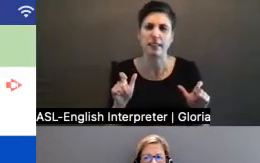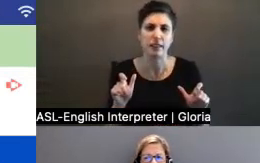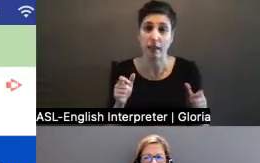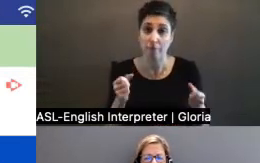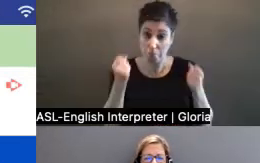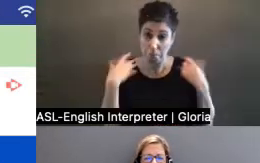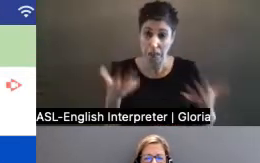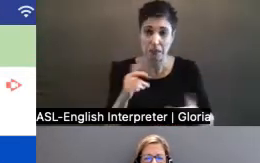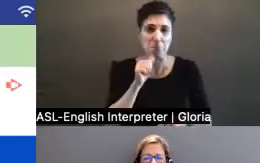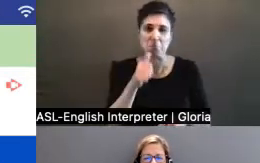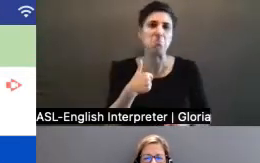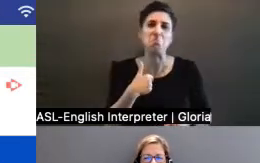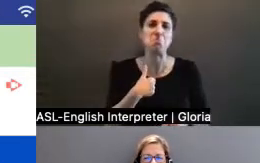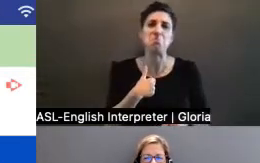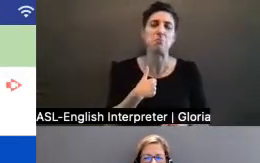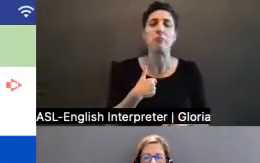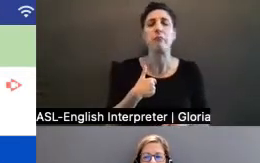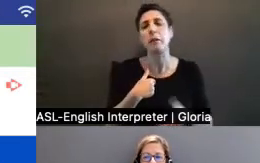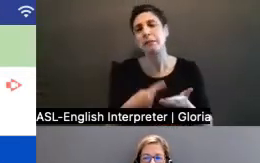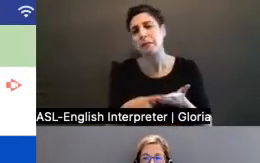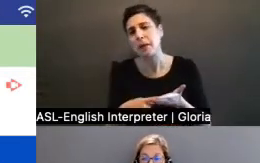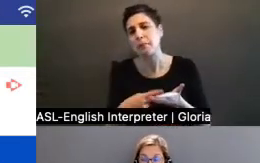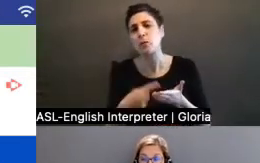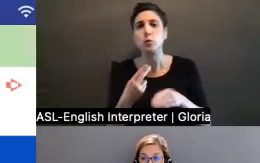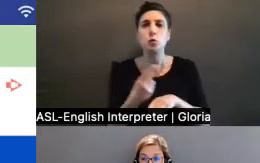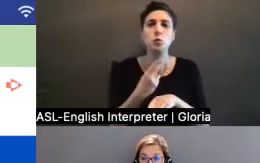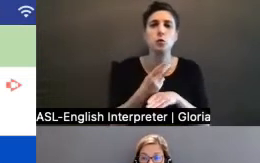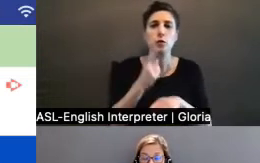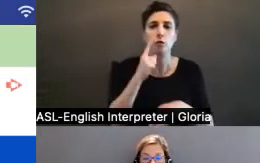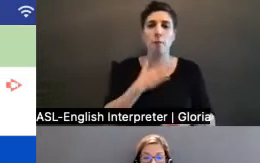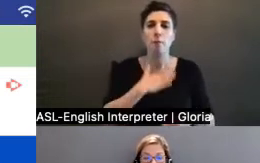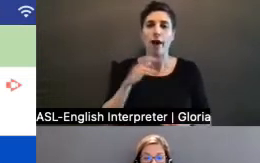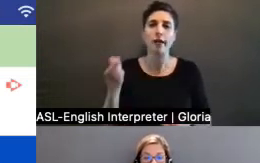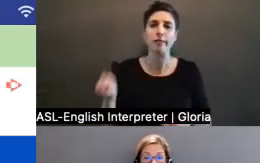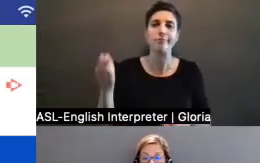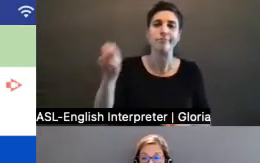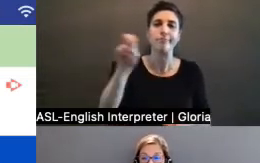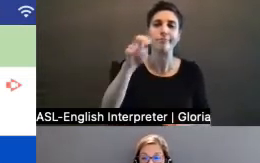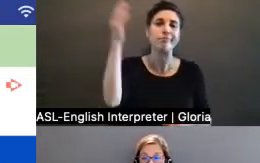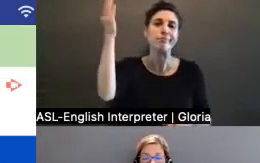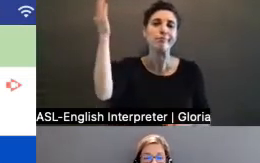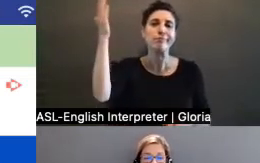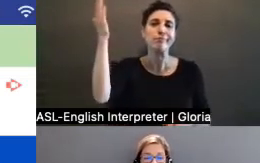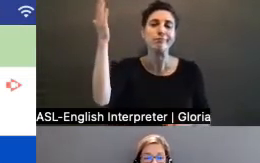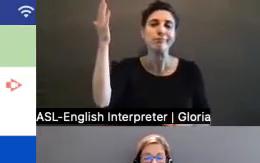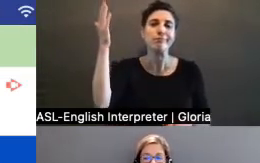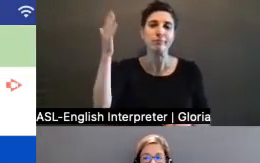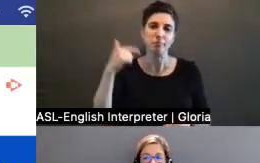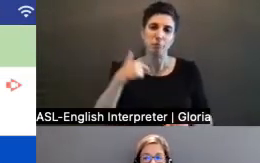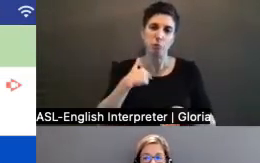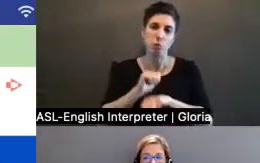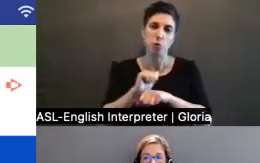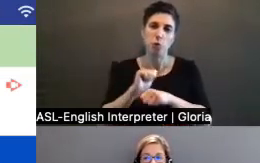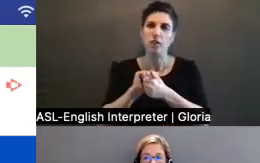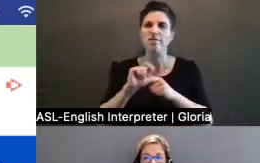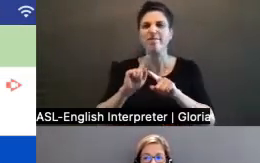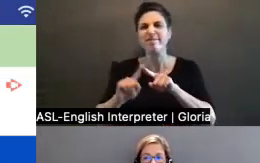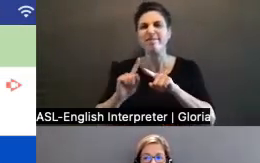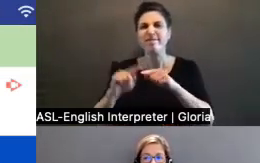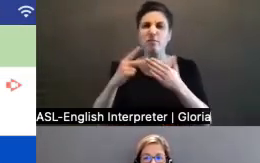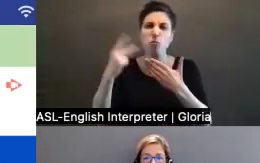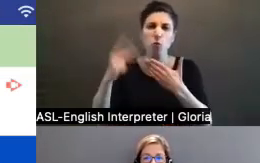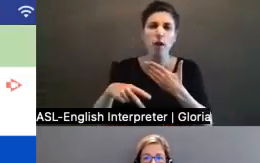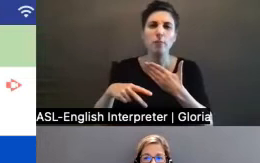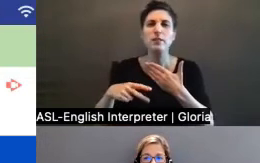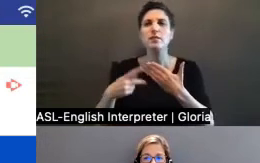use those with my presentations when I go to programs and work with them to engage them, to start talking about technology.